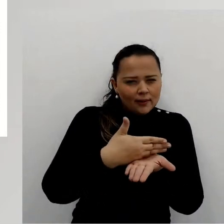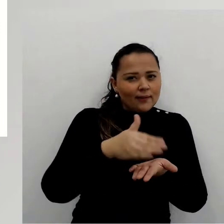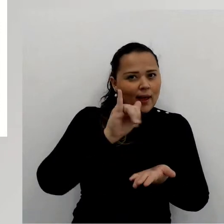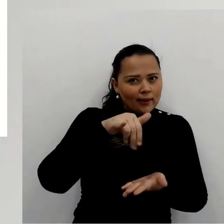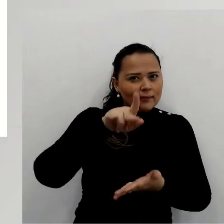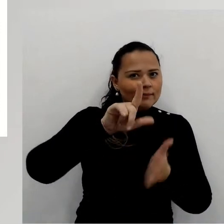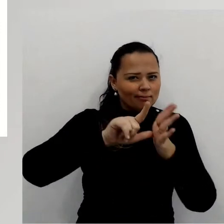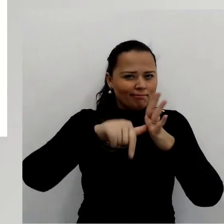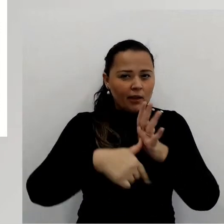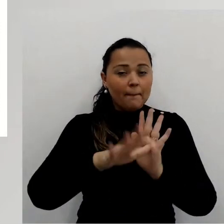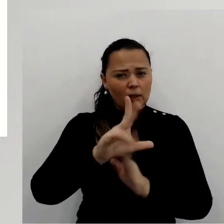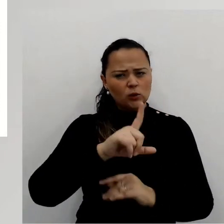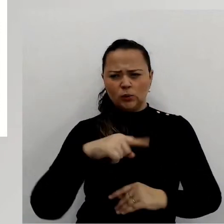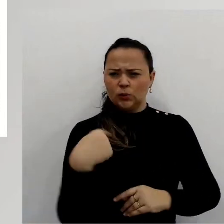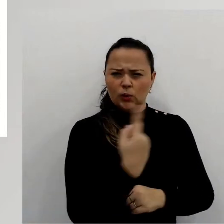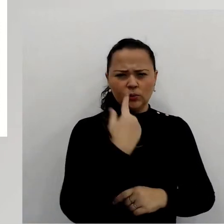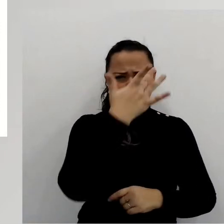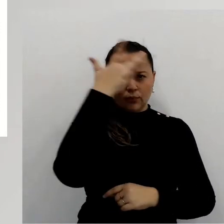future.